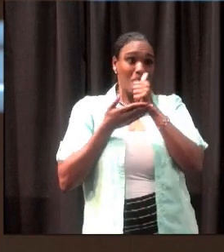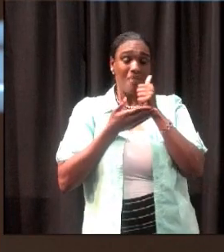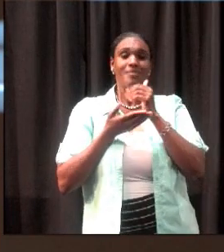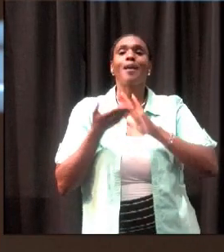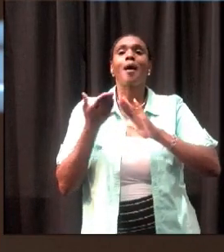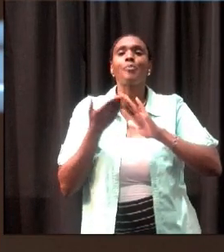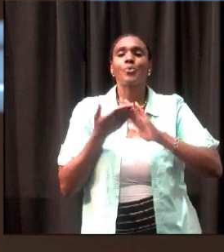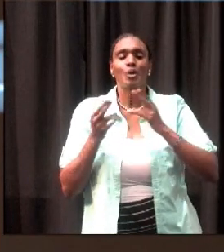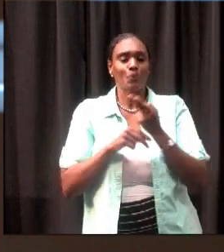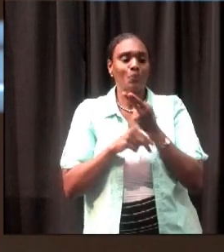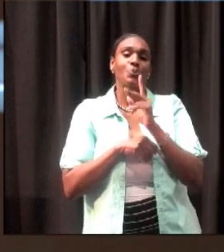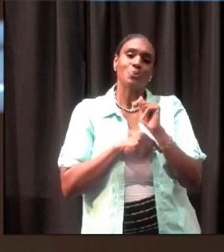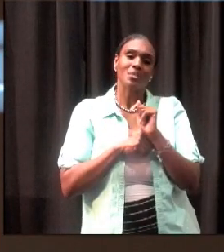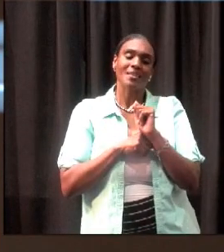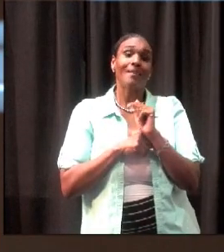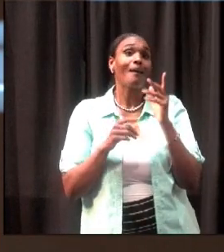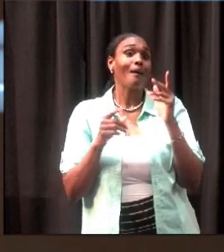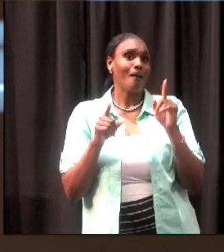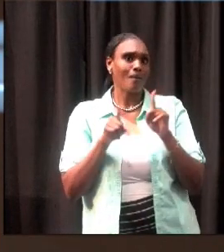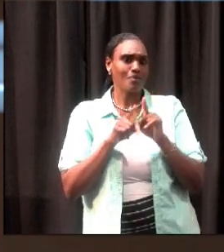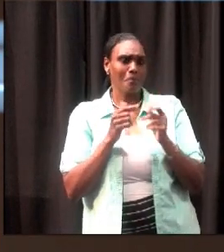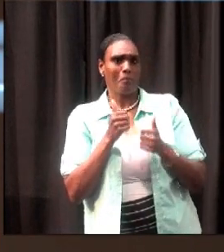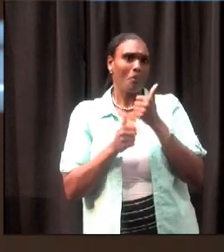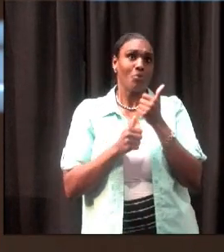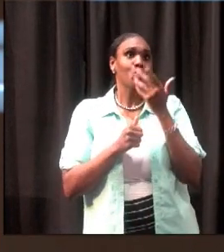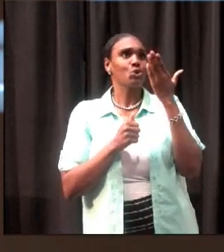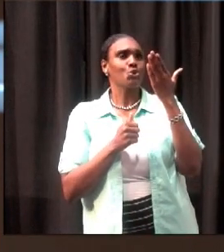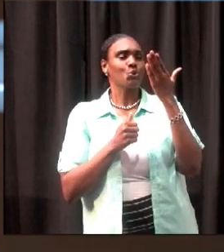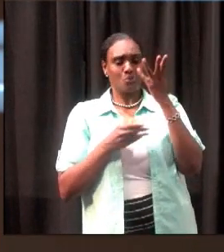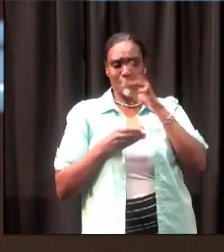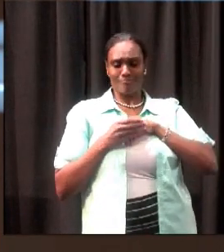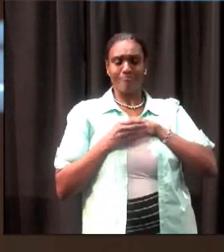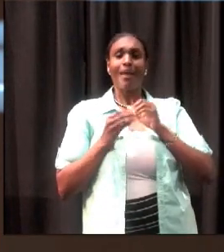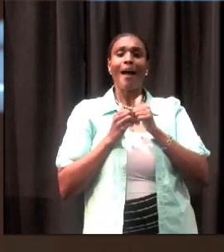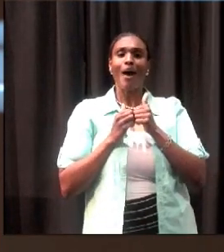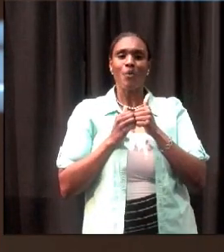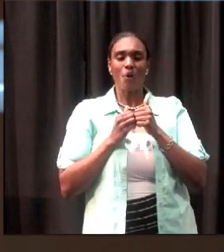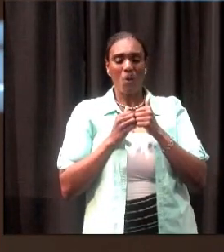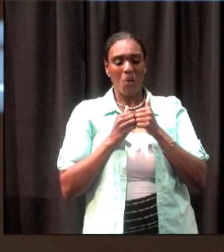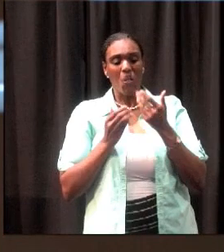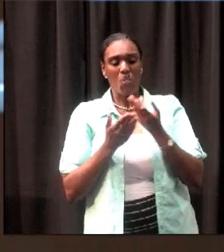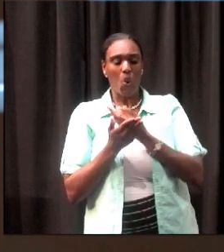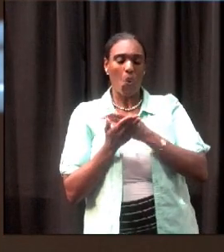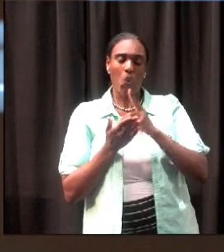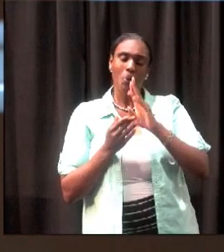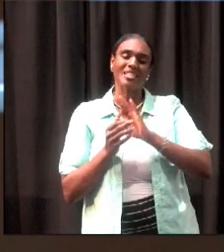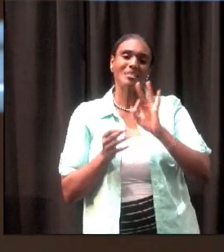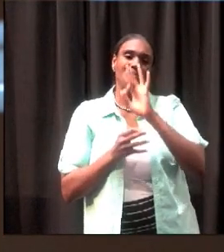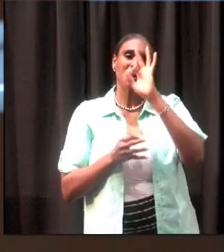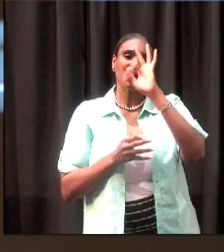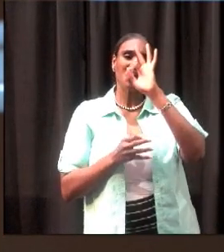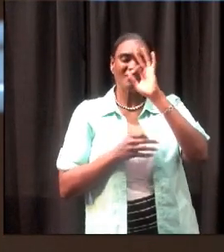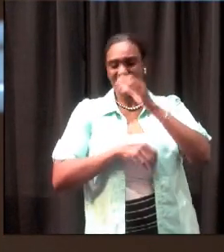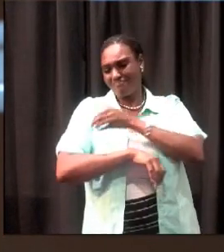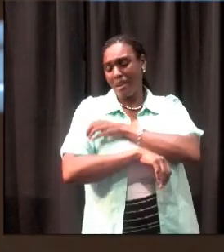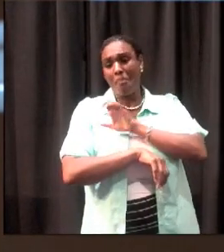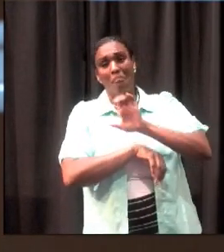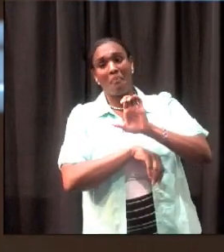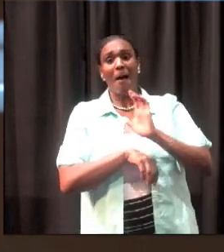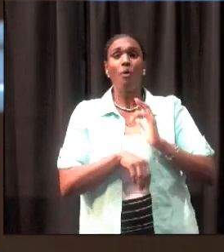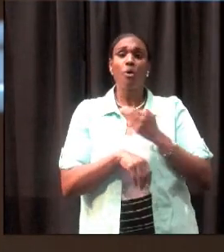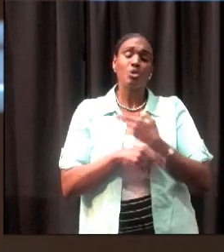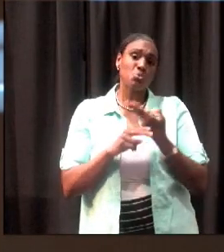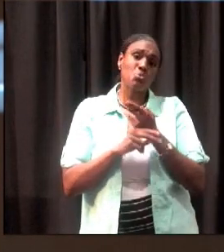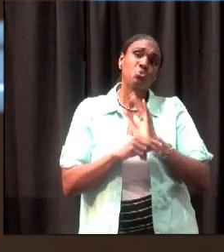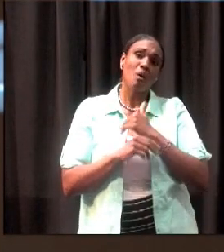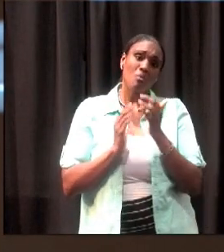and most of all, you're in us through the power of the Holy Spirit to empower that gift. Thank you, God,